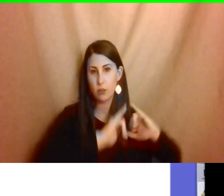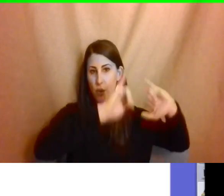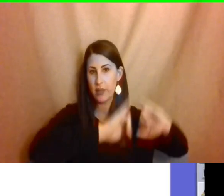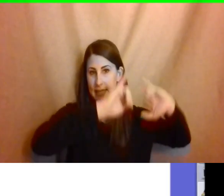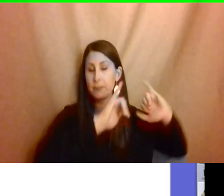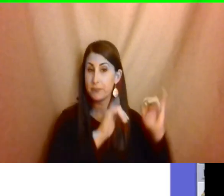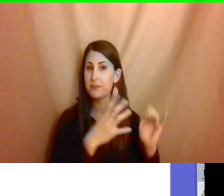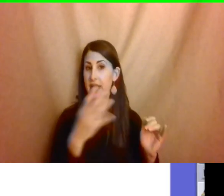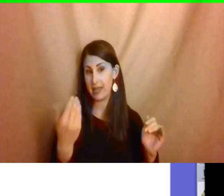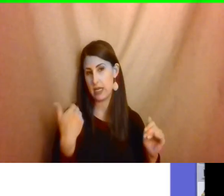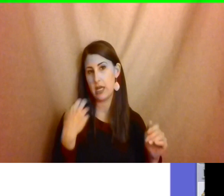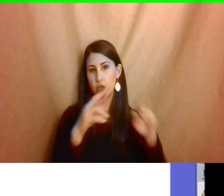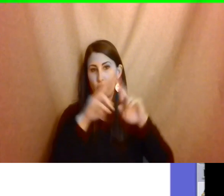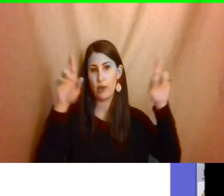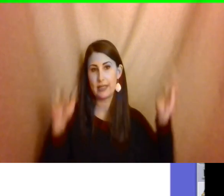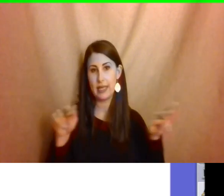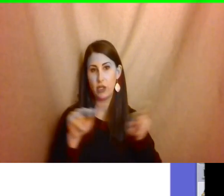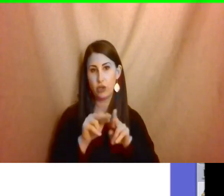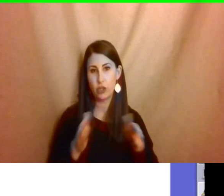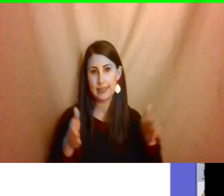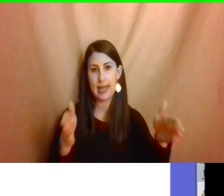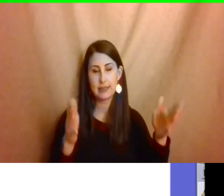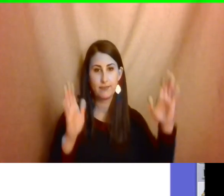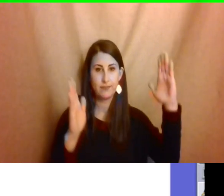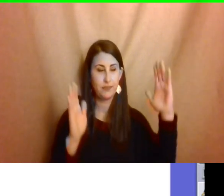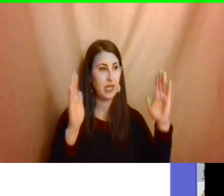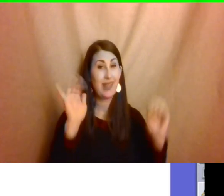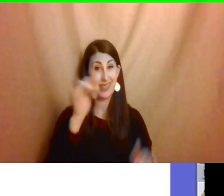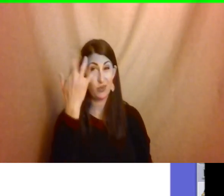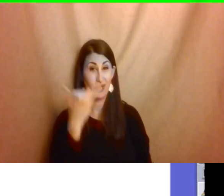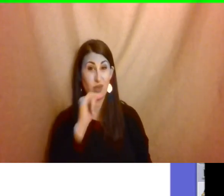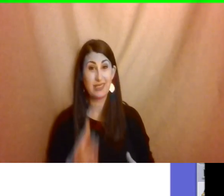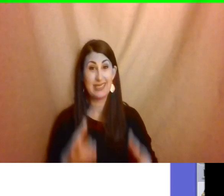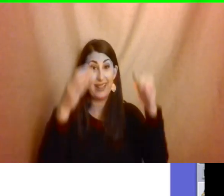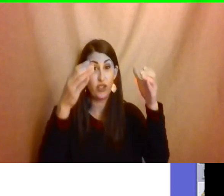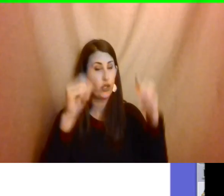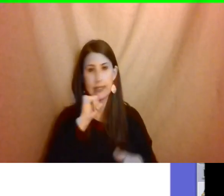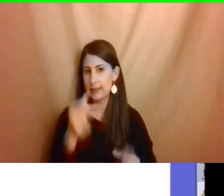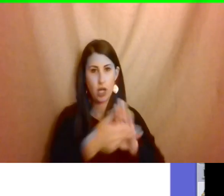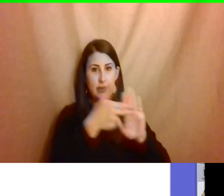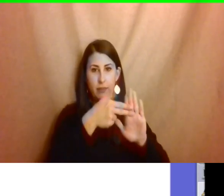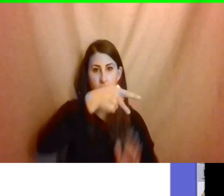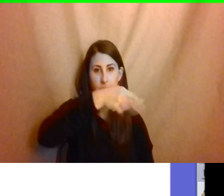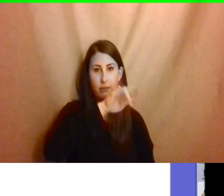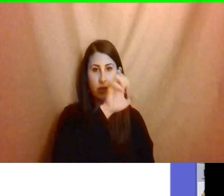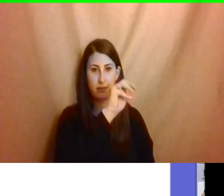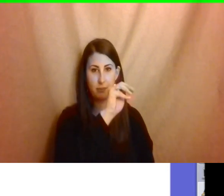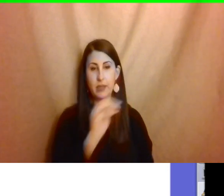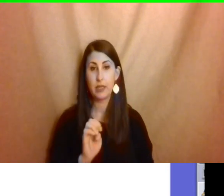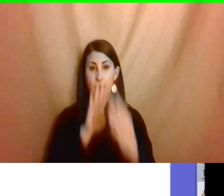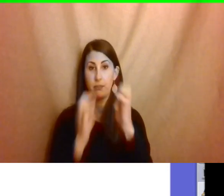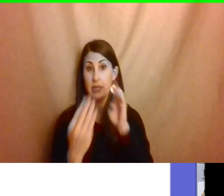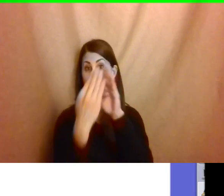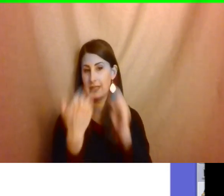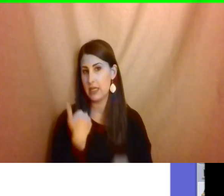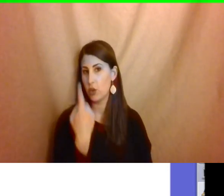has rectangular sides. That's why a cylinder is not a prism. So this is just a review. Pyramids have only one base that